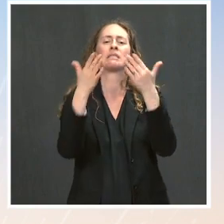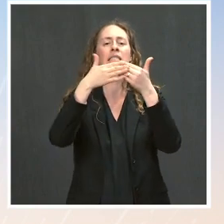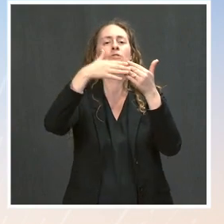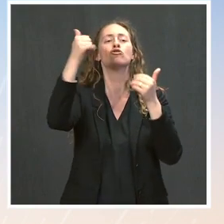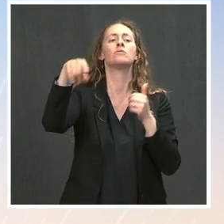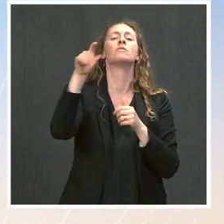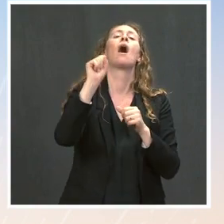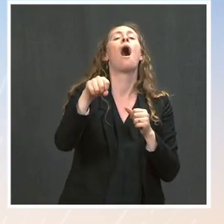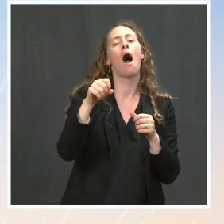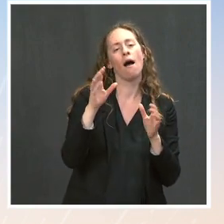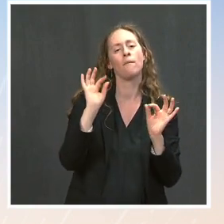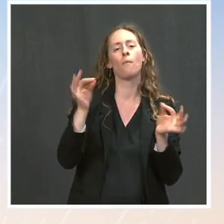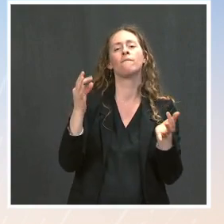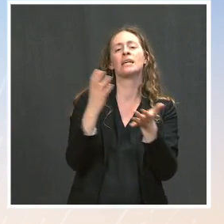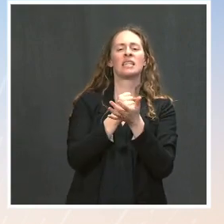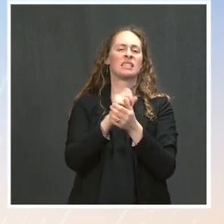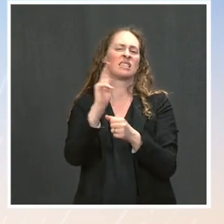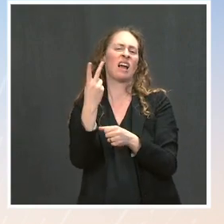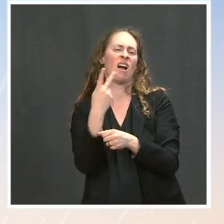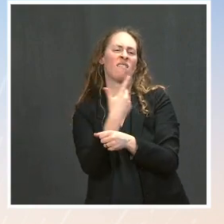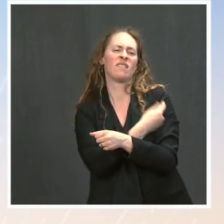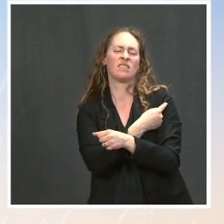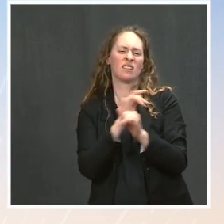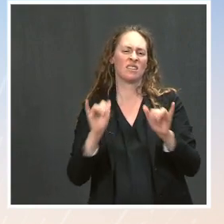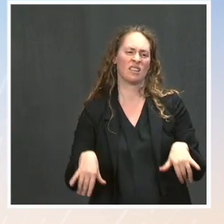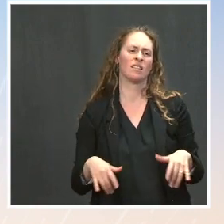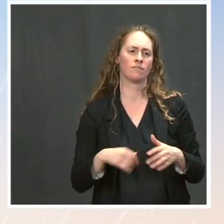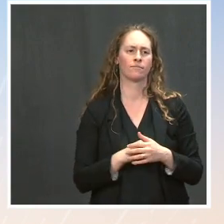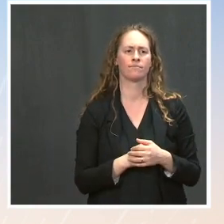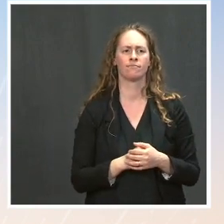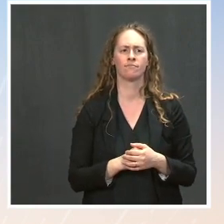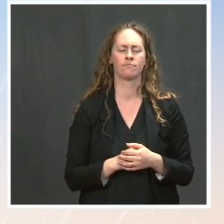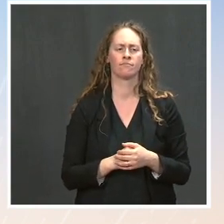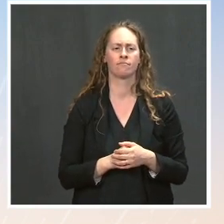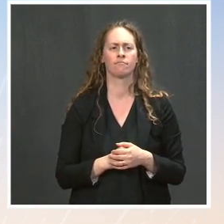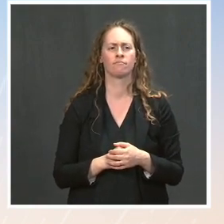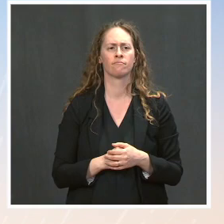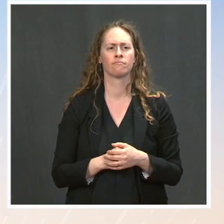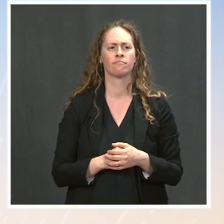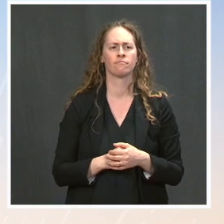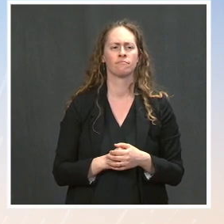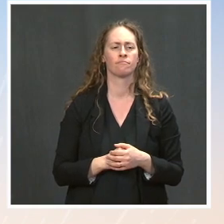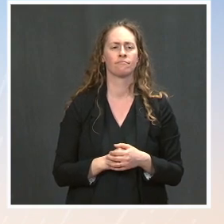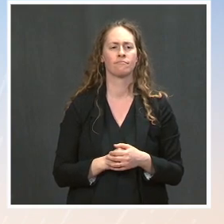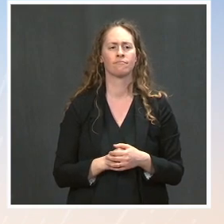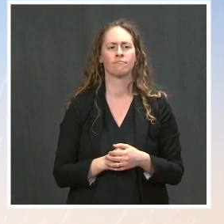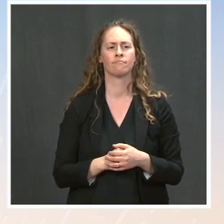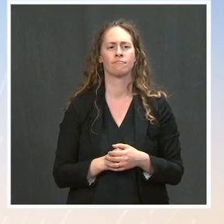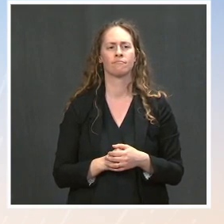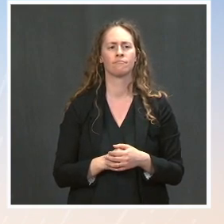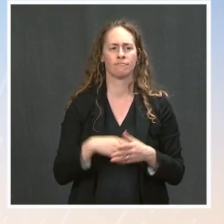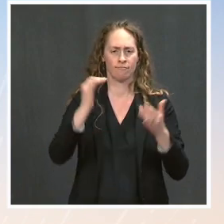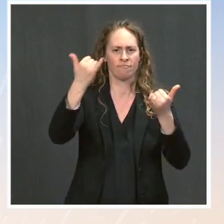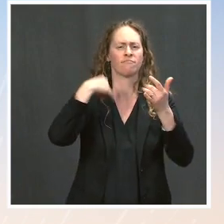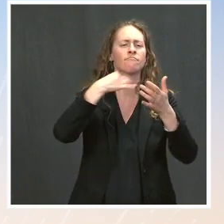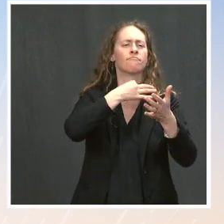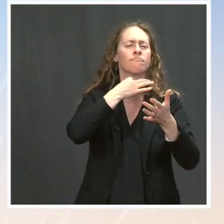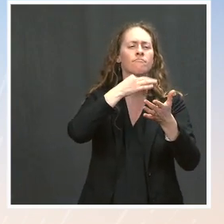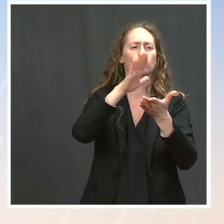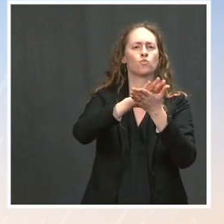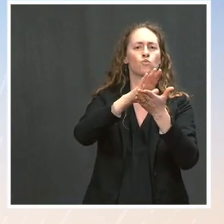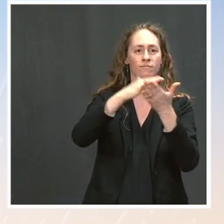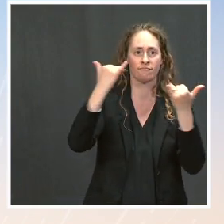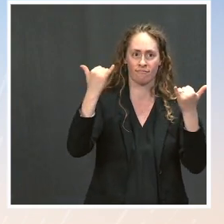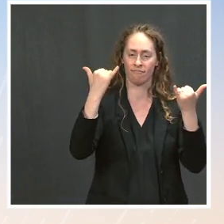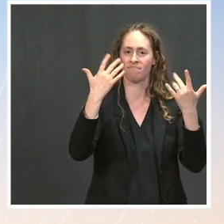And on schools, obviously this was a key part of the president's 100 days agenda. Nearly half of schools are open full time, but the vast majority of students